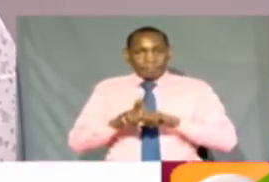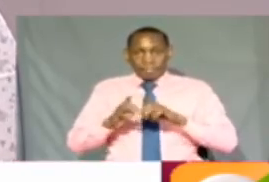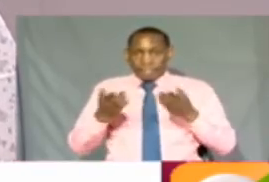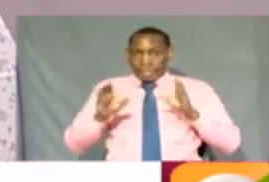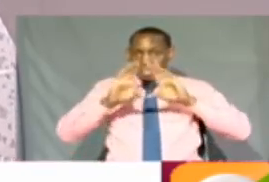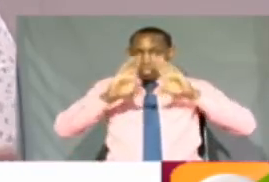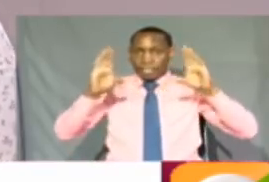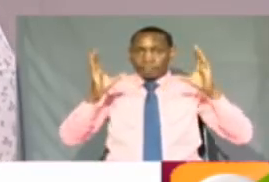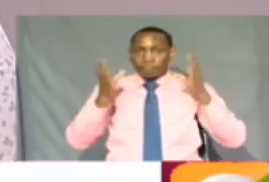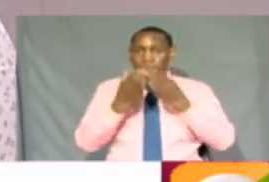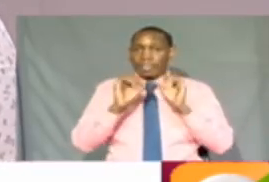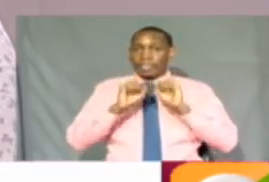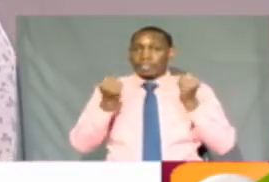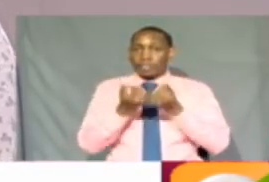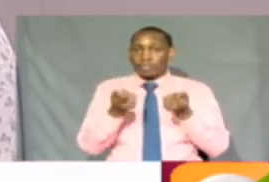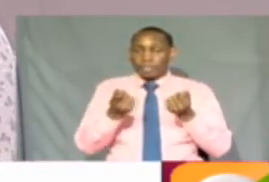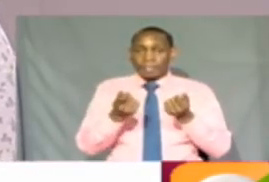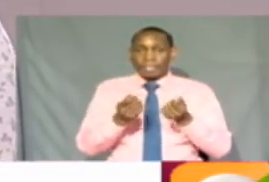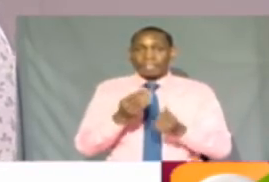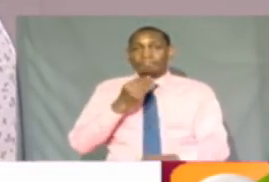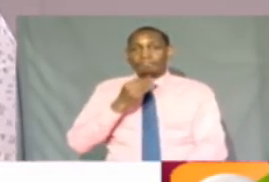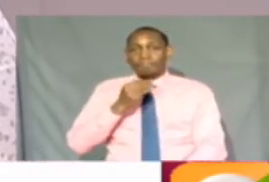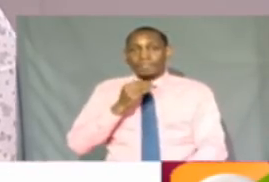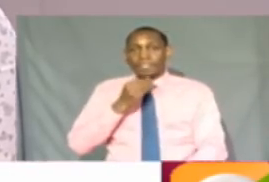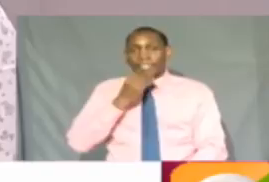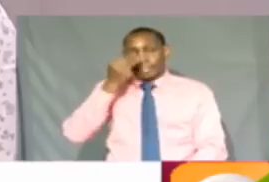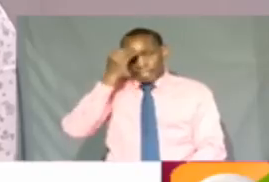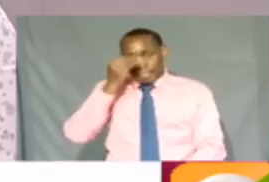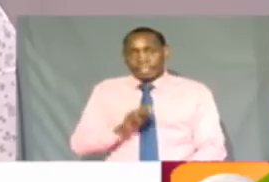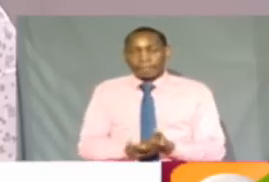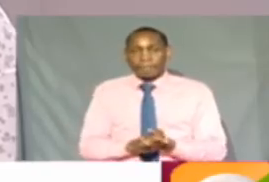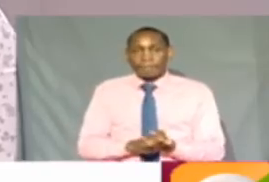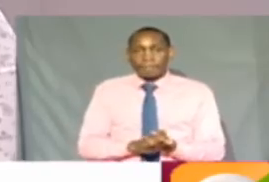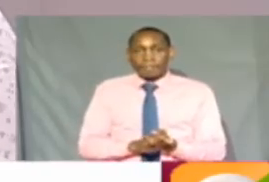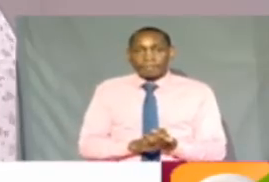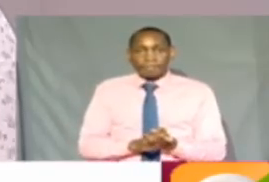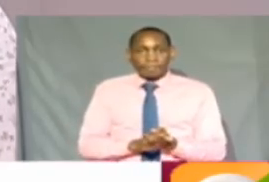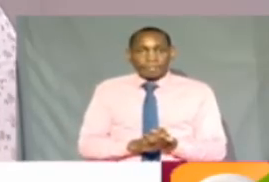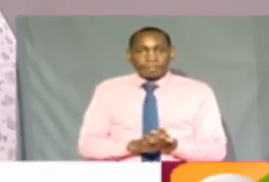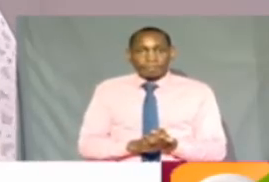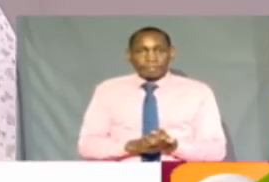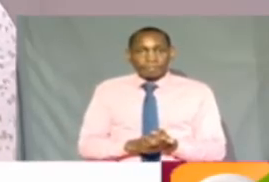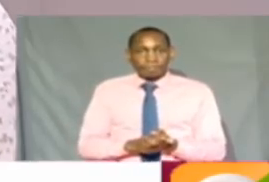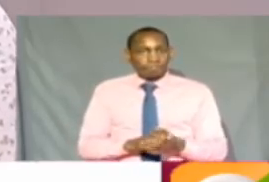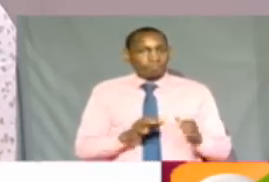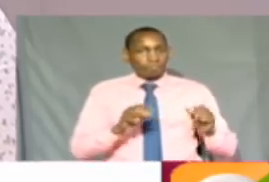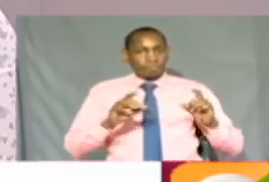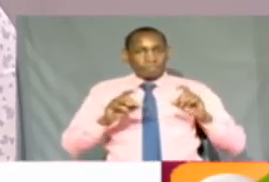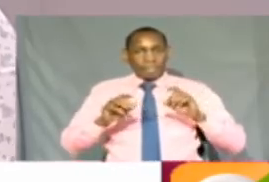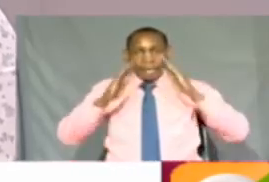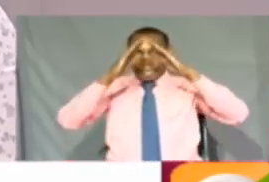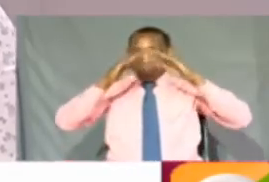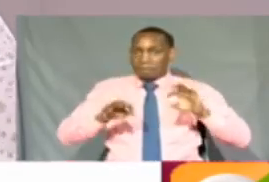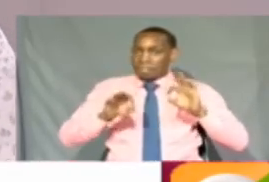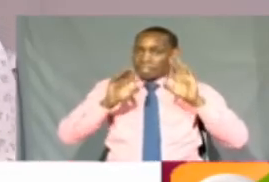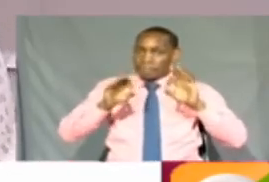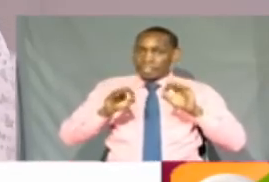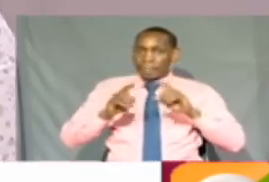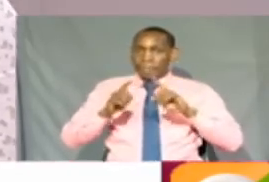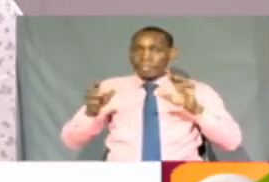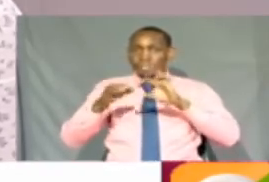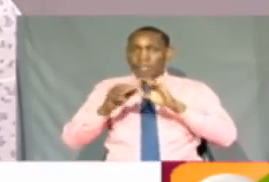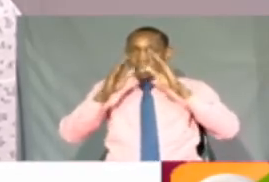media. It's you're getting jealous and imitating fake lives. Someone is posing in a rented house. It's not their house, but you're there